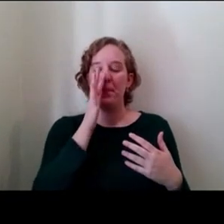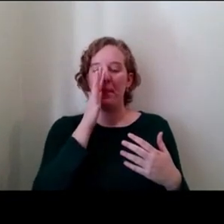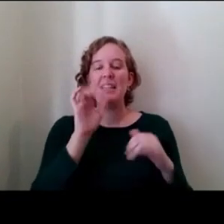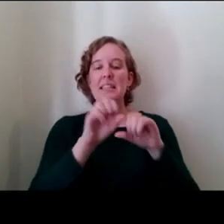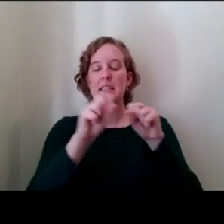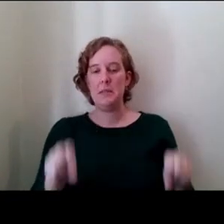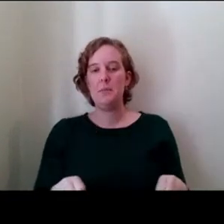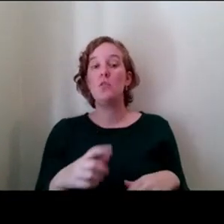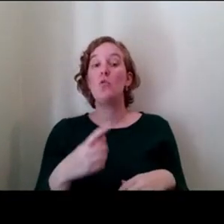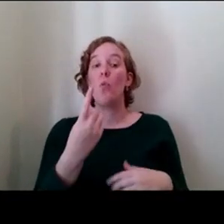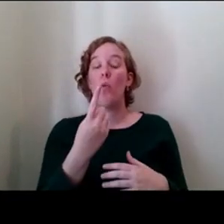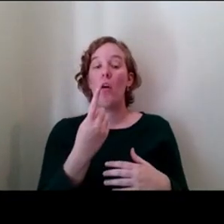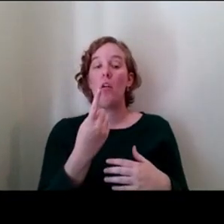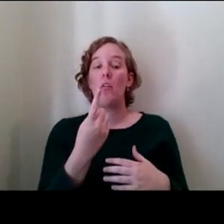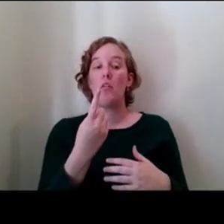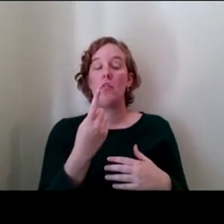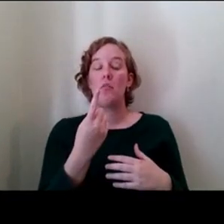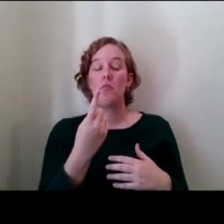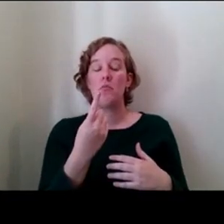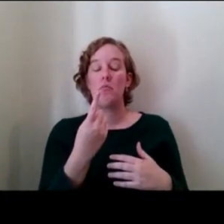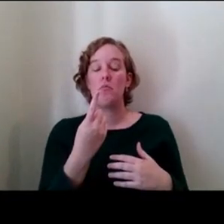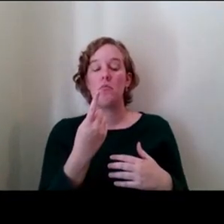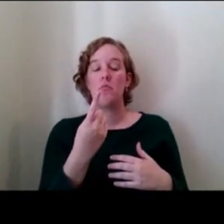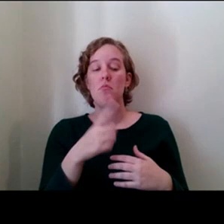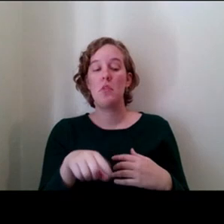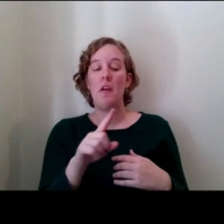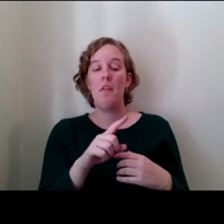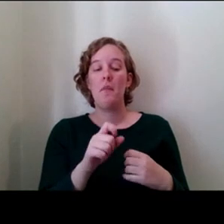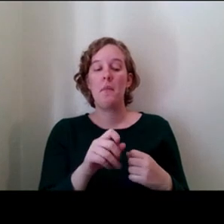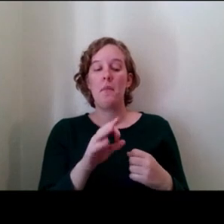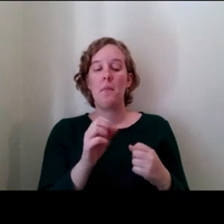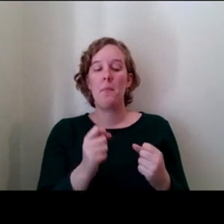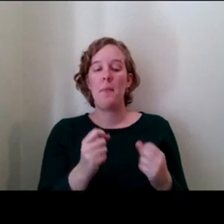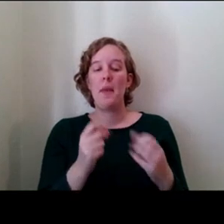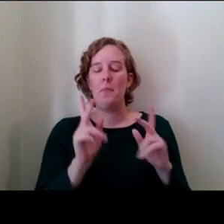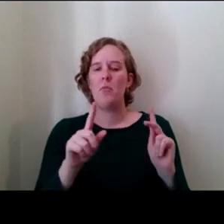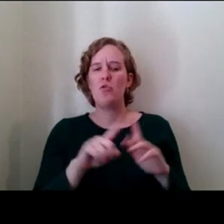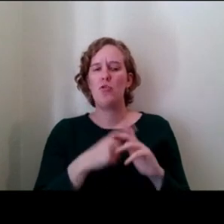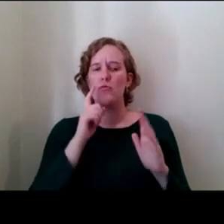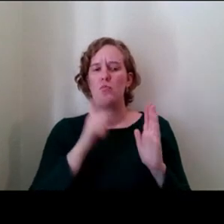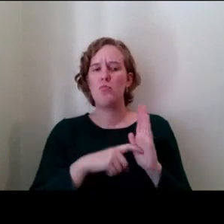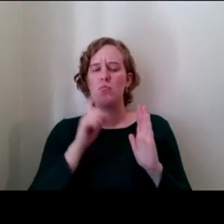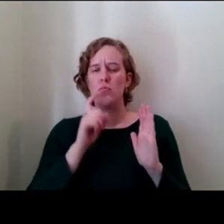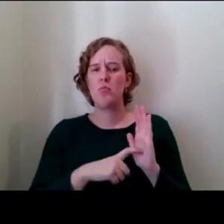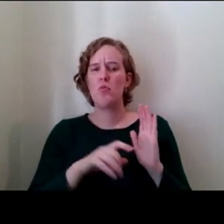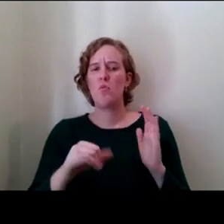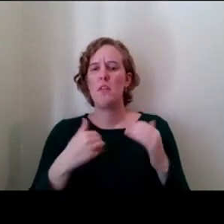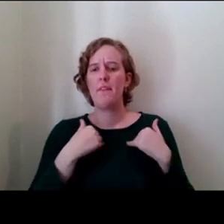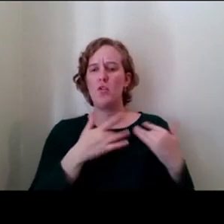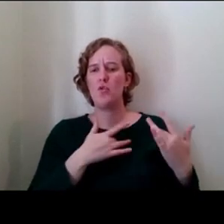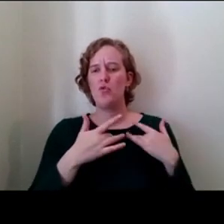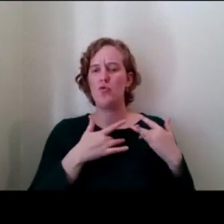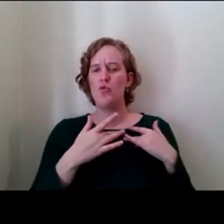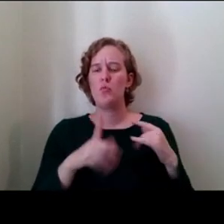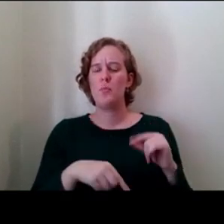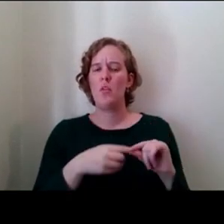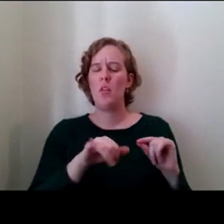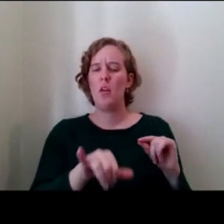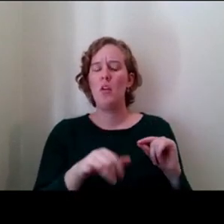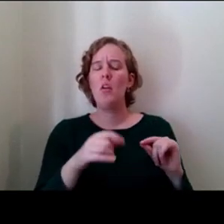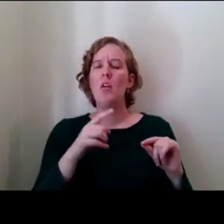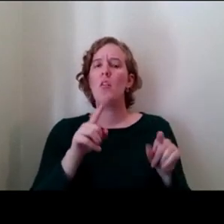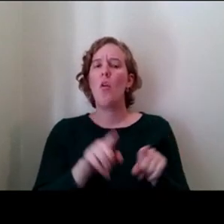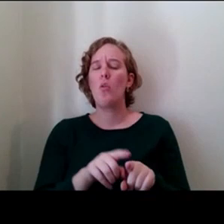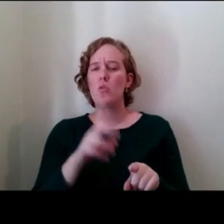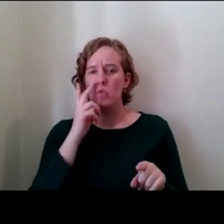the many people who were beginning to wake up to this concern and who also